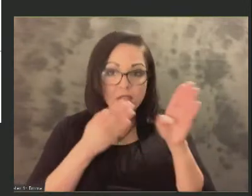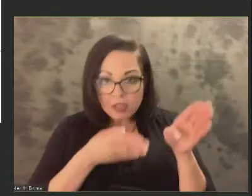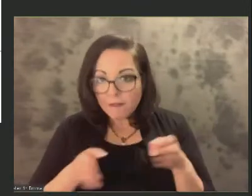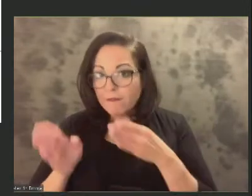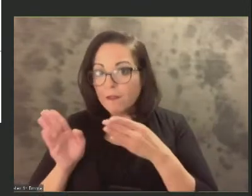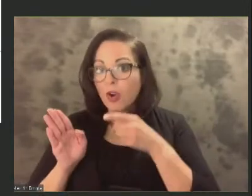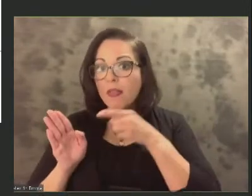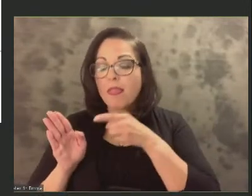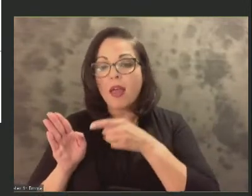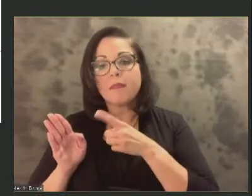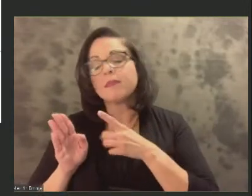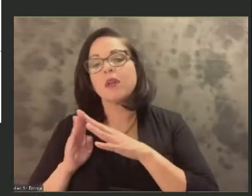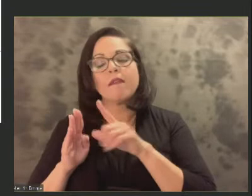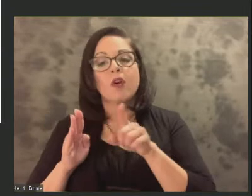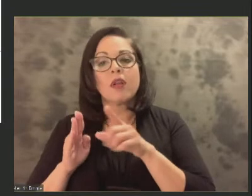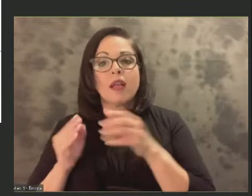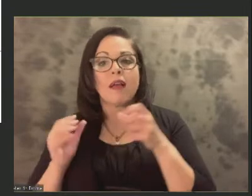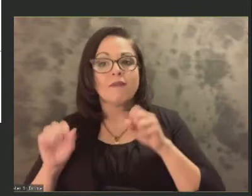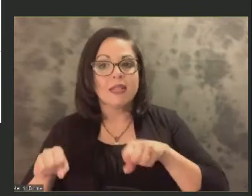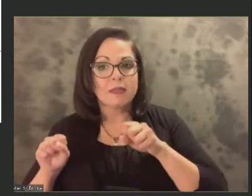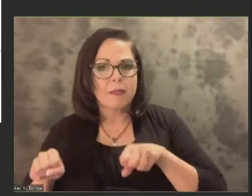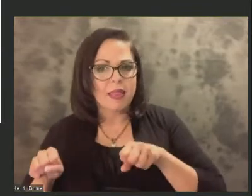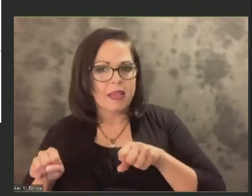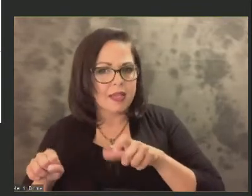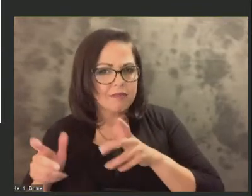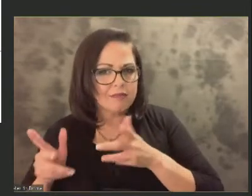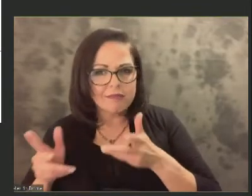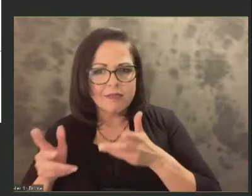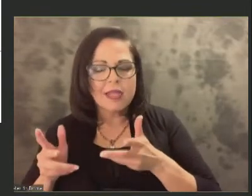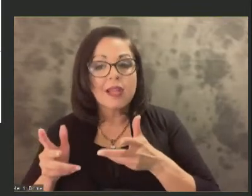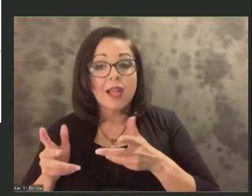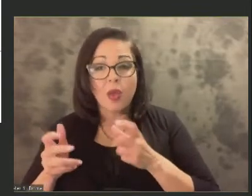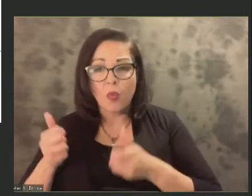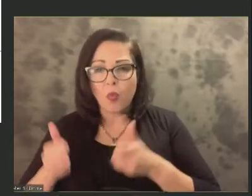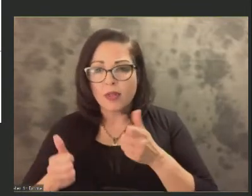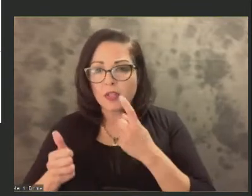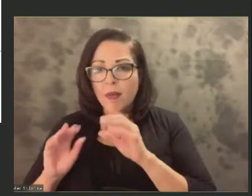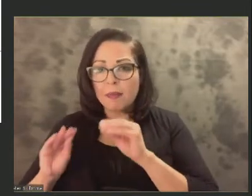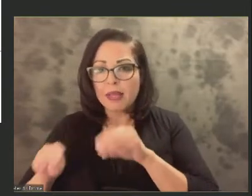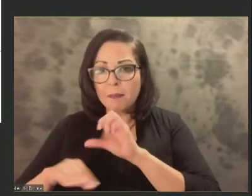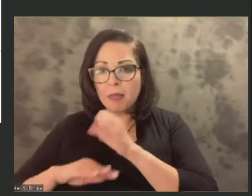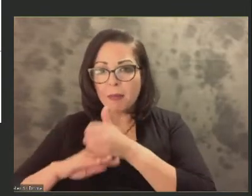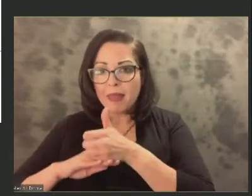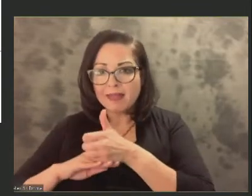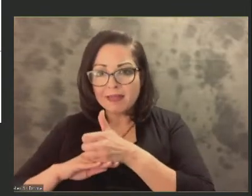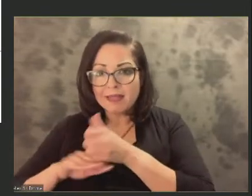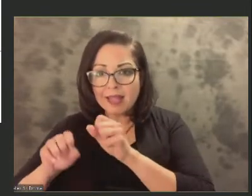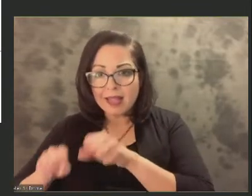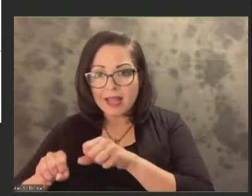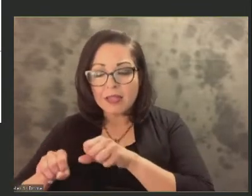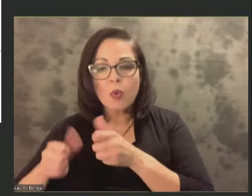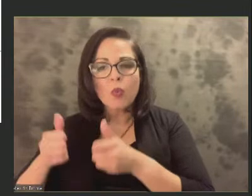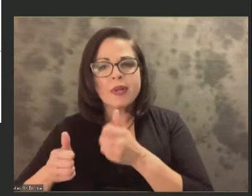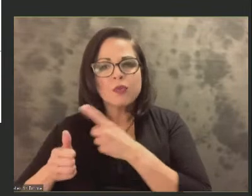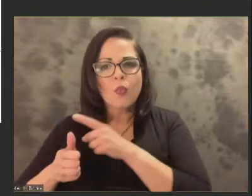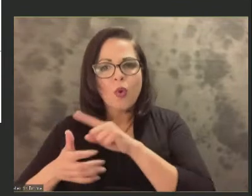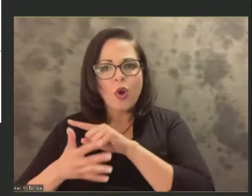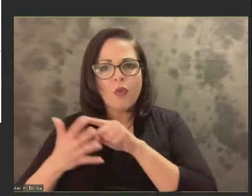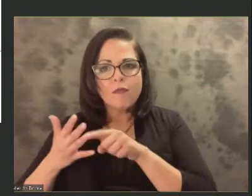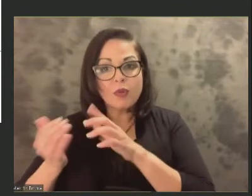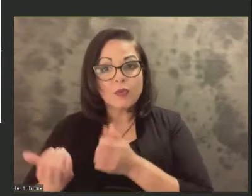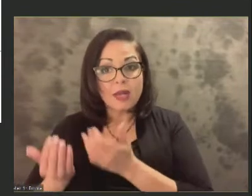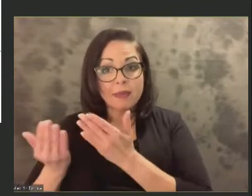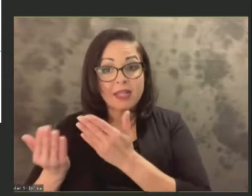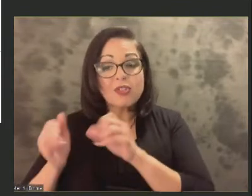into feasibility. Which of them are implementable? Which of these recommendations have